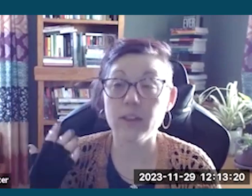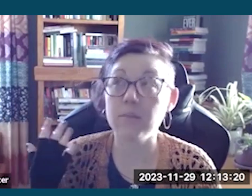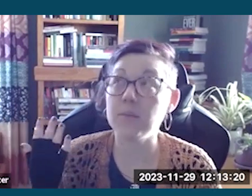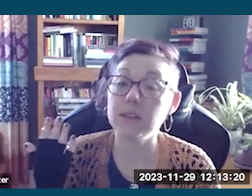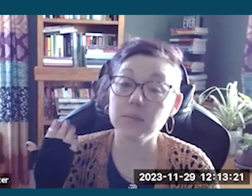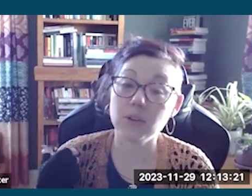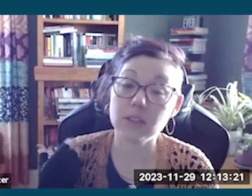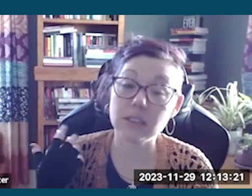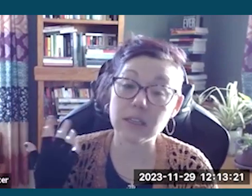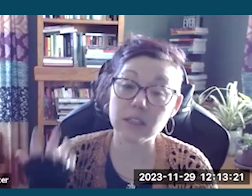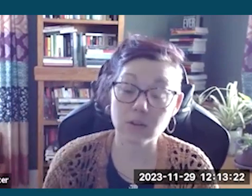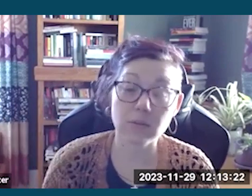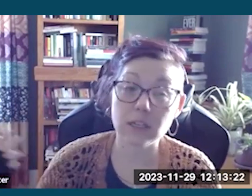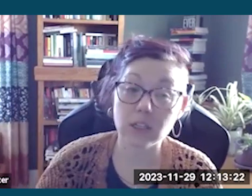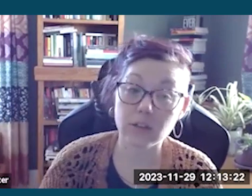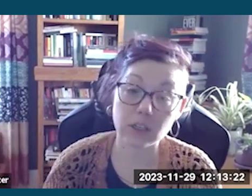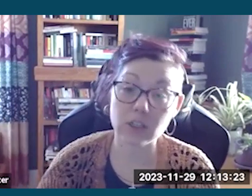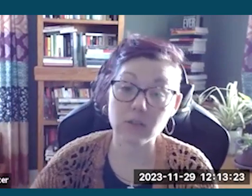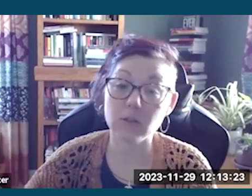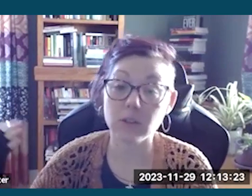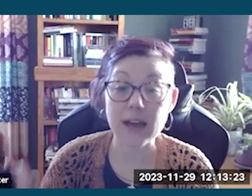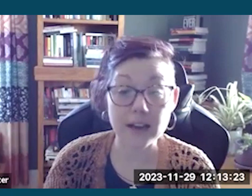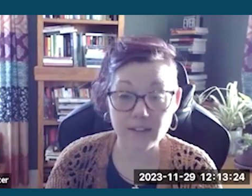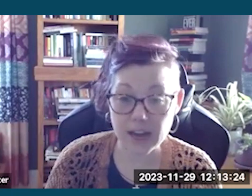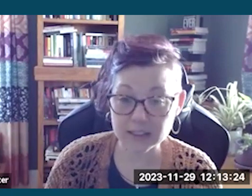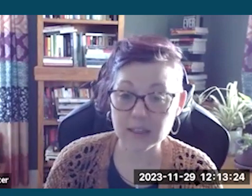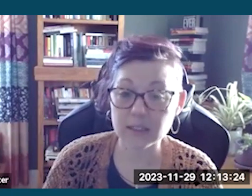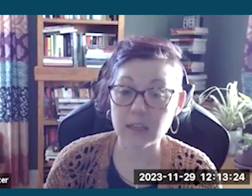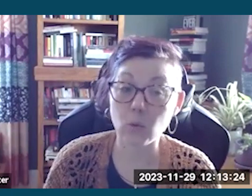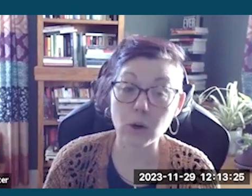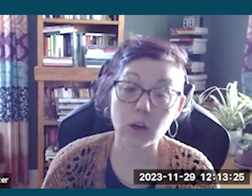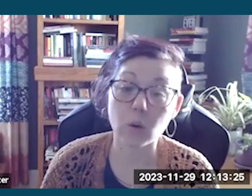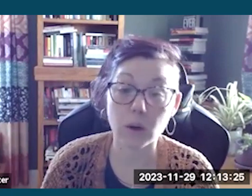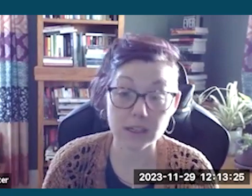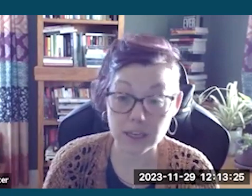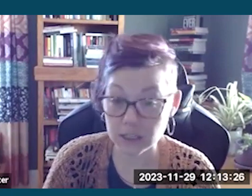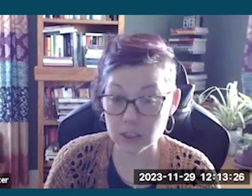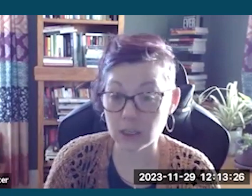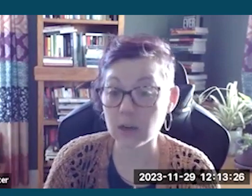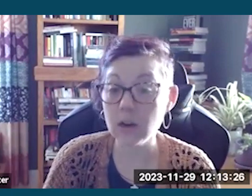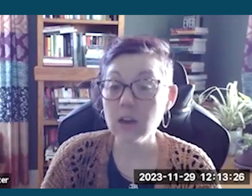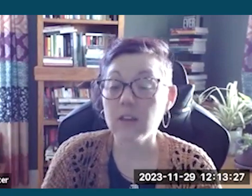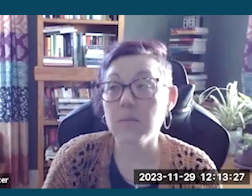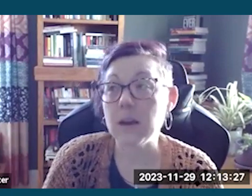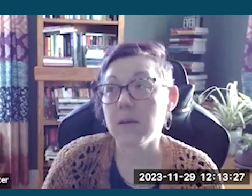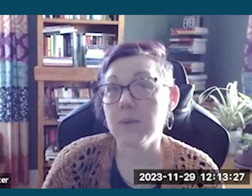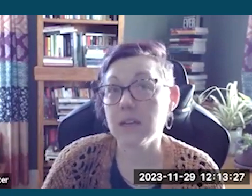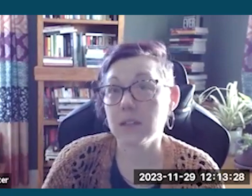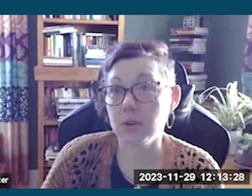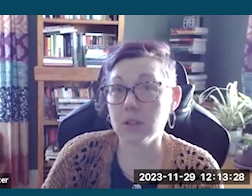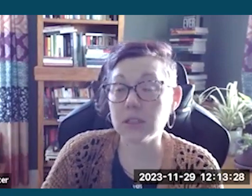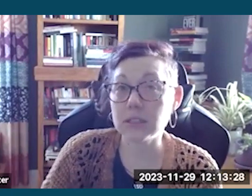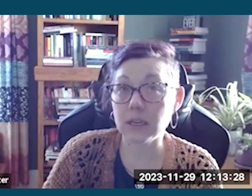homelessness, or they may be experiencing discrimination or issues or lack of access in work or education. They may